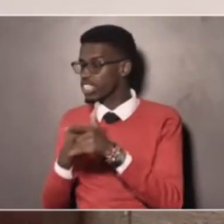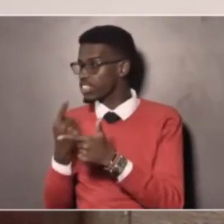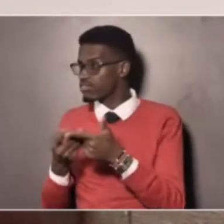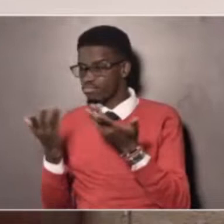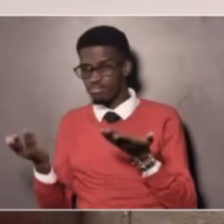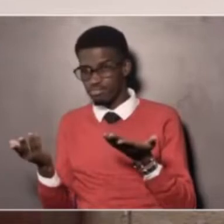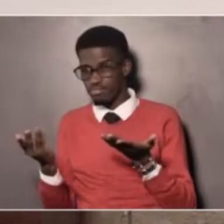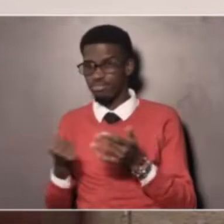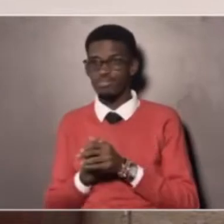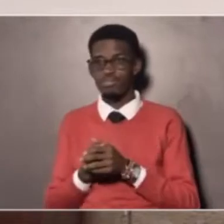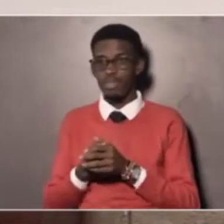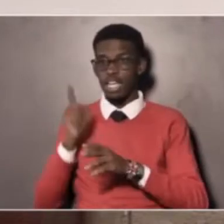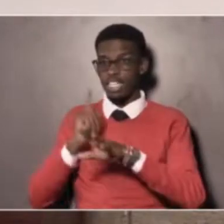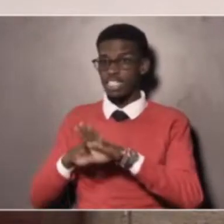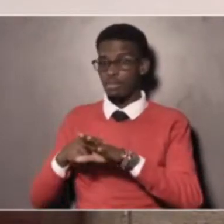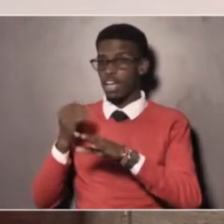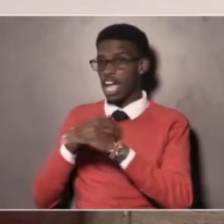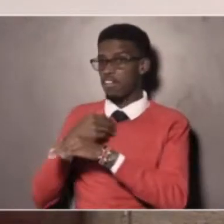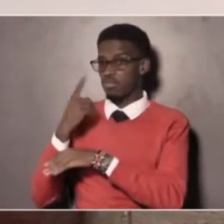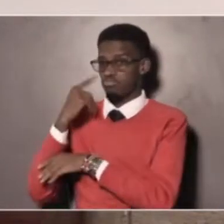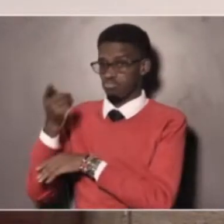stones. And when they were doing that,